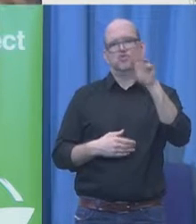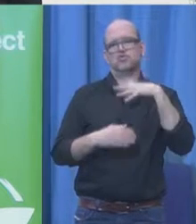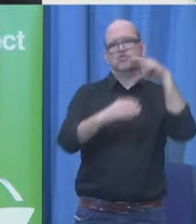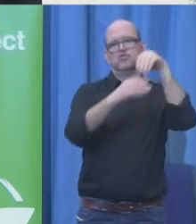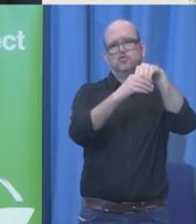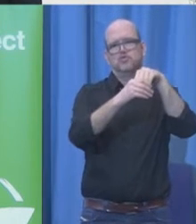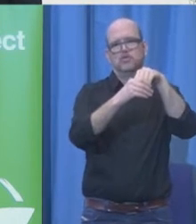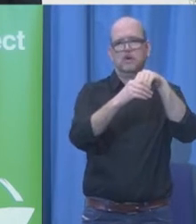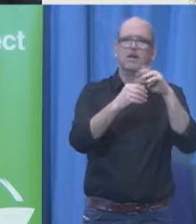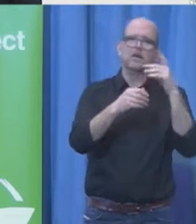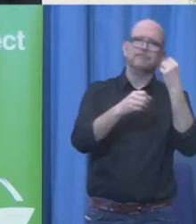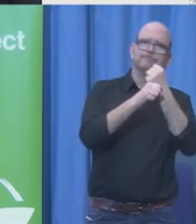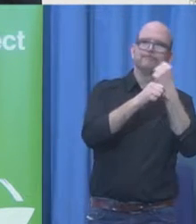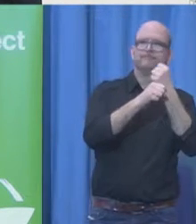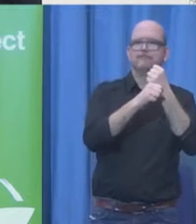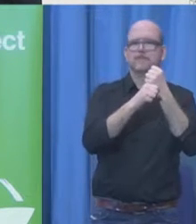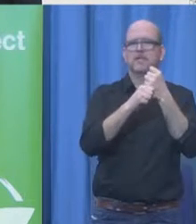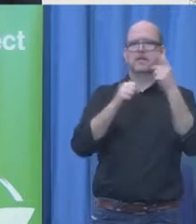accessibility with a wider